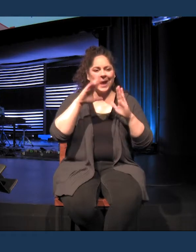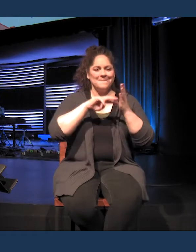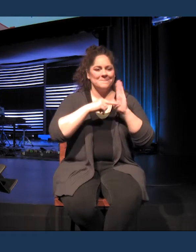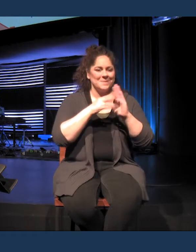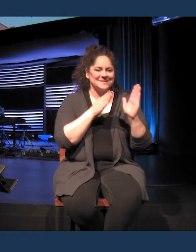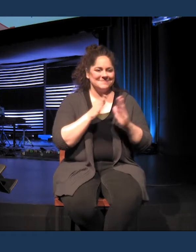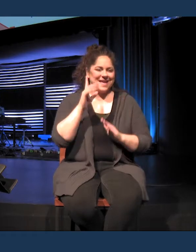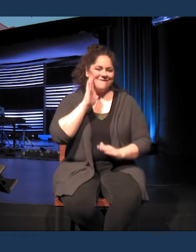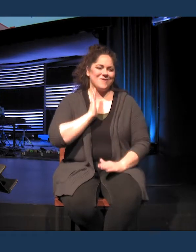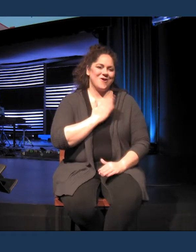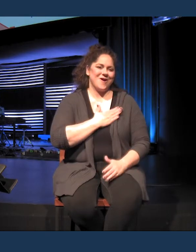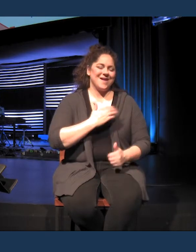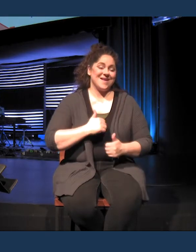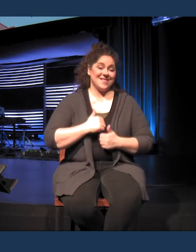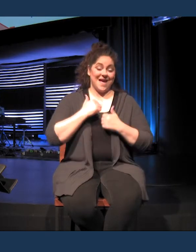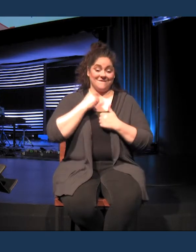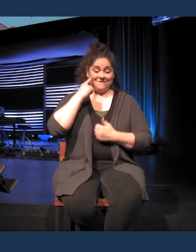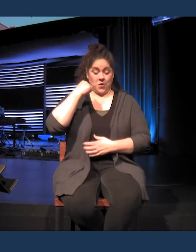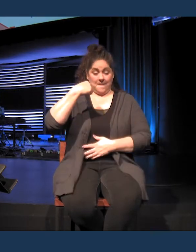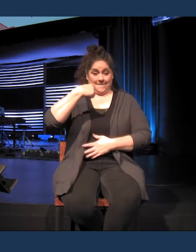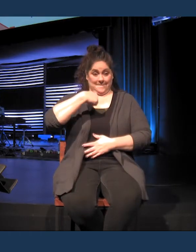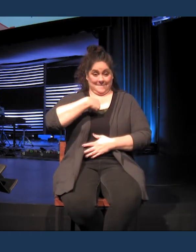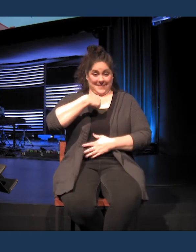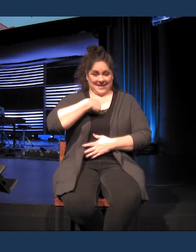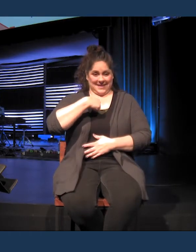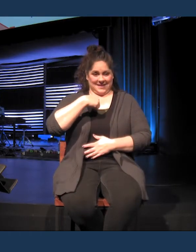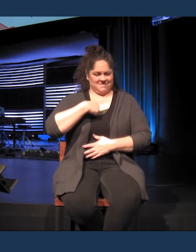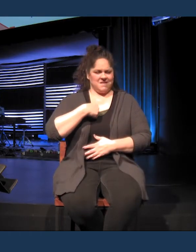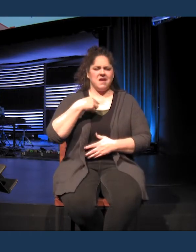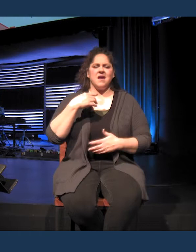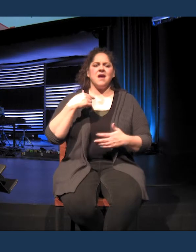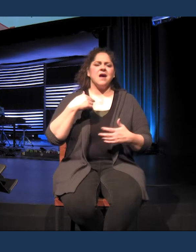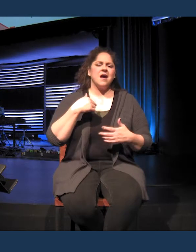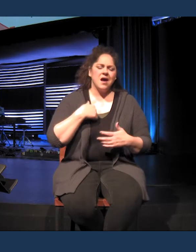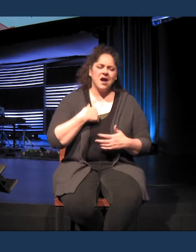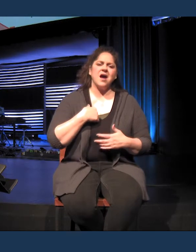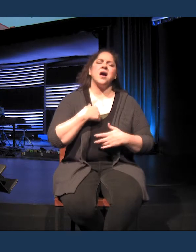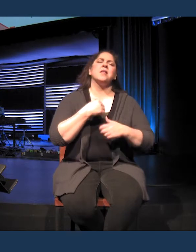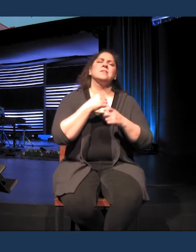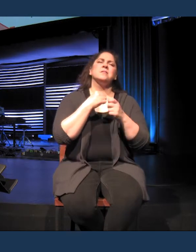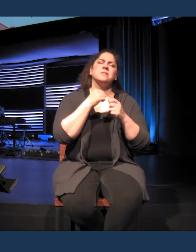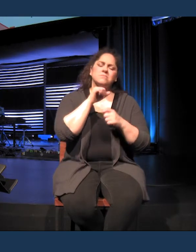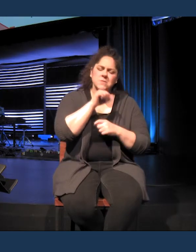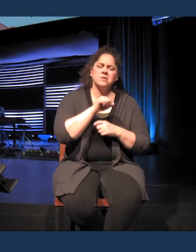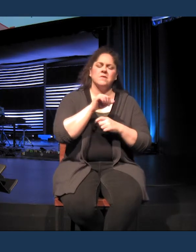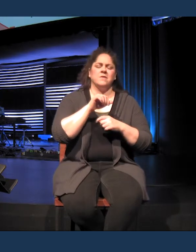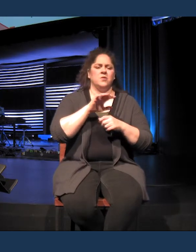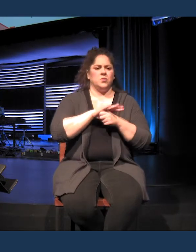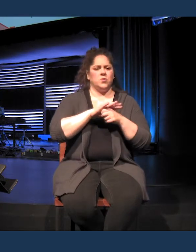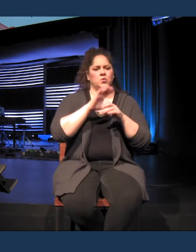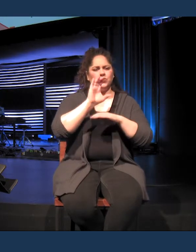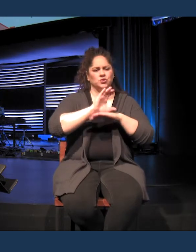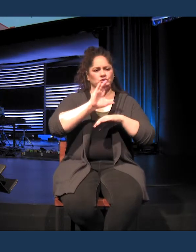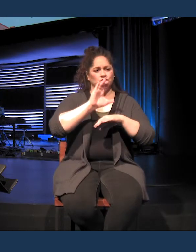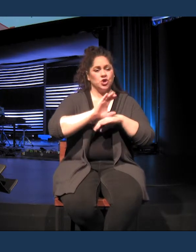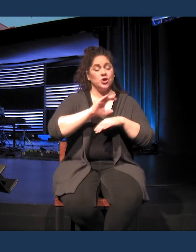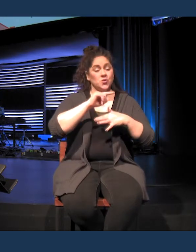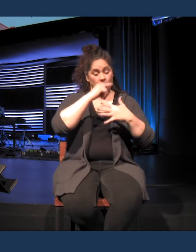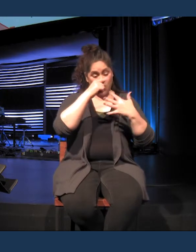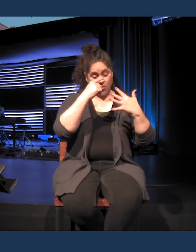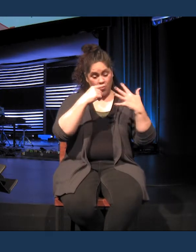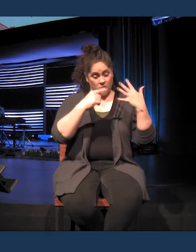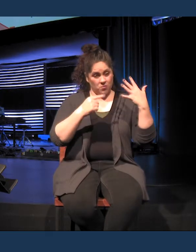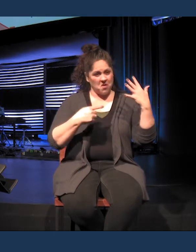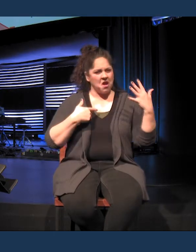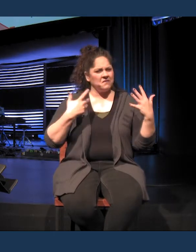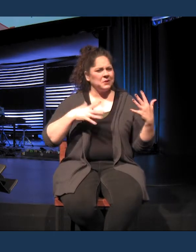life. And for me personally, I love the local church, and I have experienced all of those